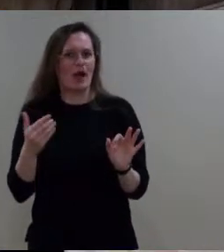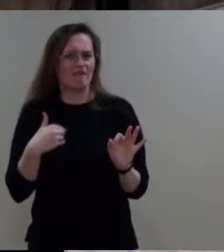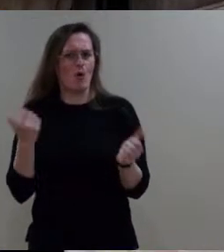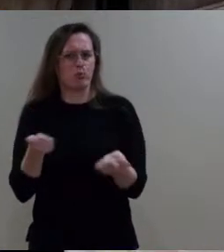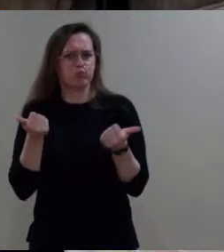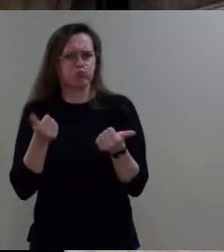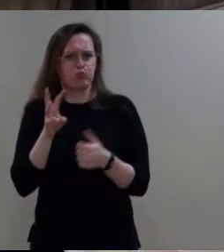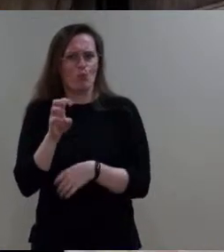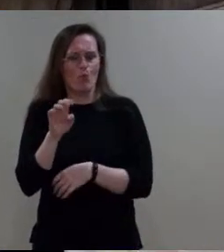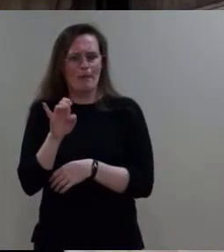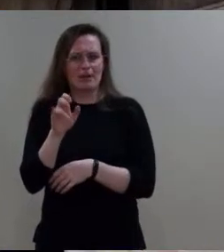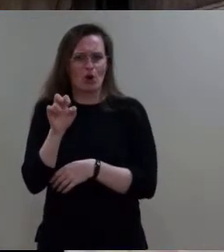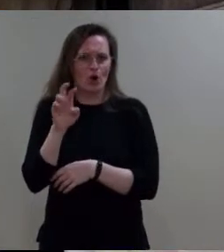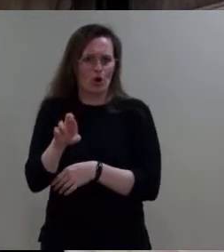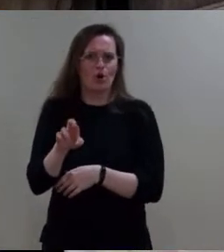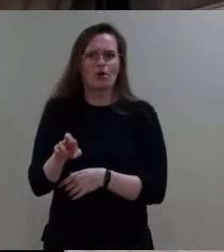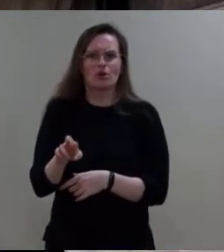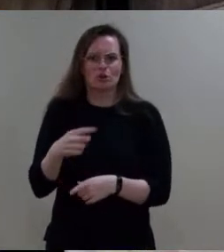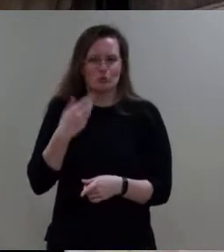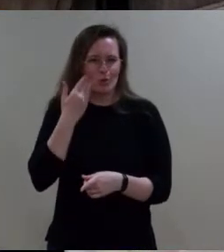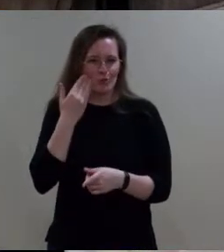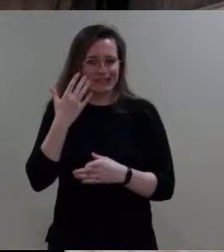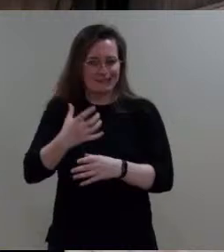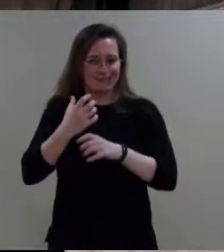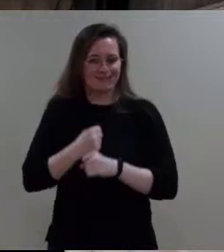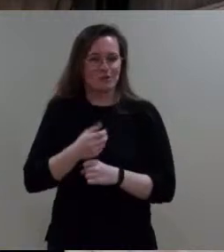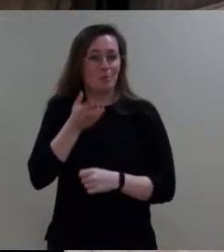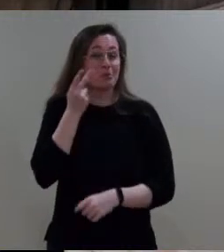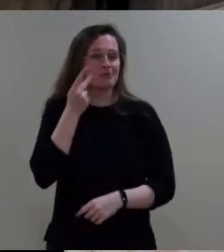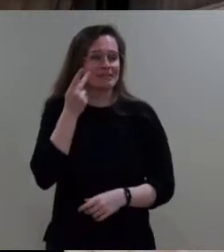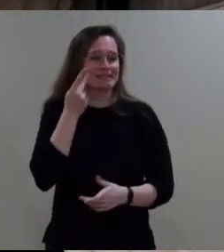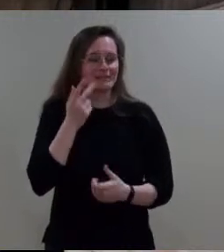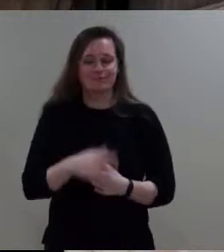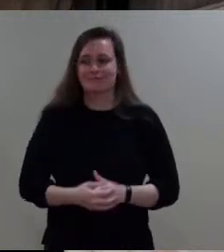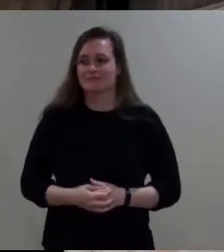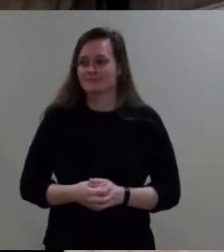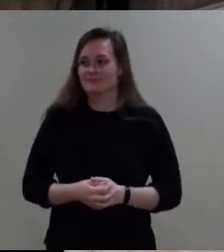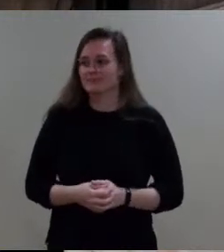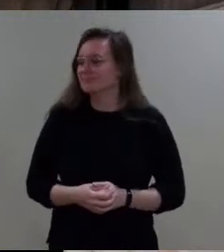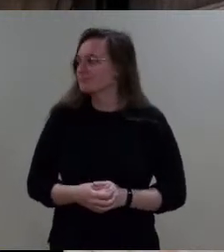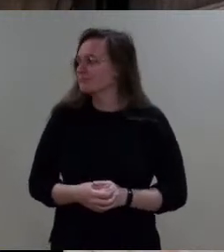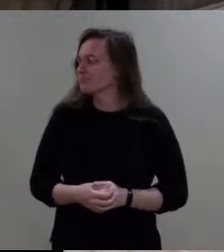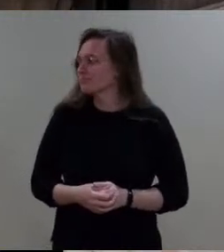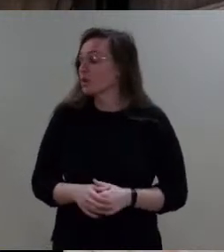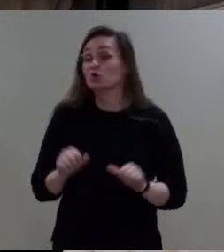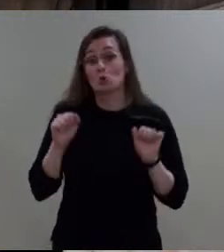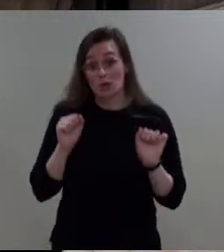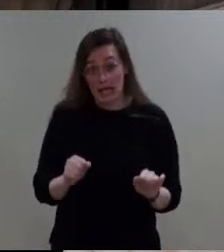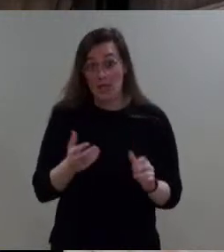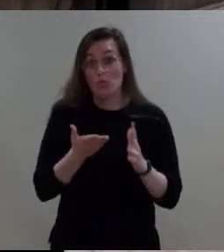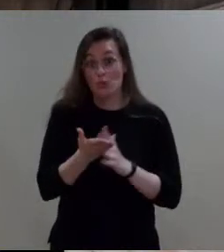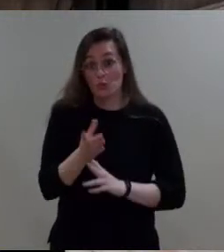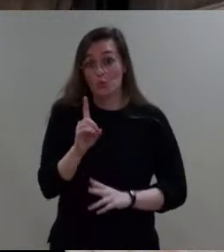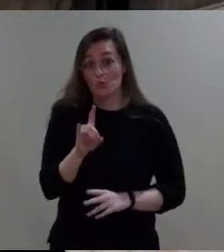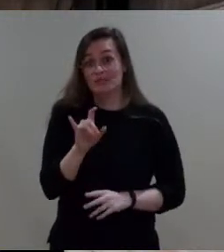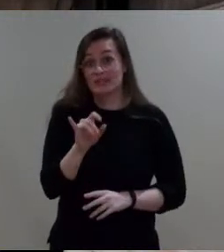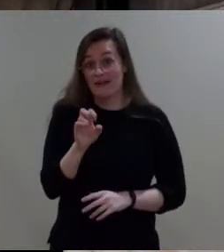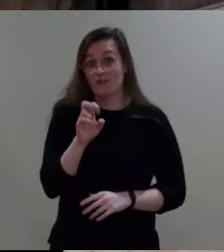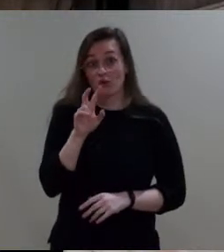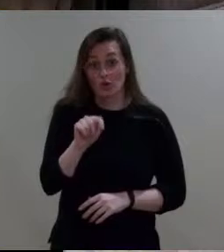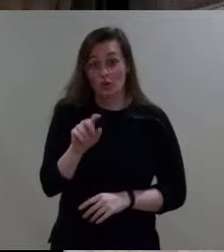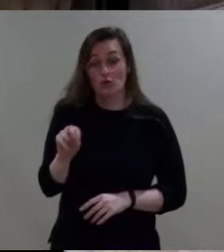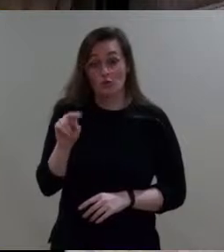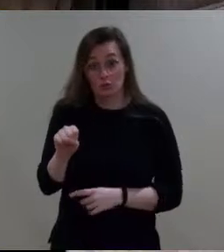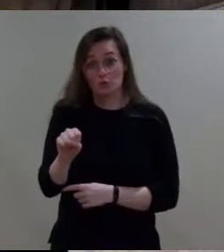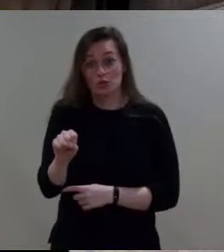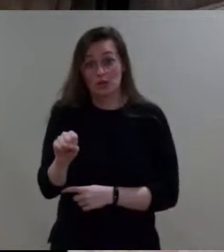it, so we'll see now where that goes, so, yeah. so you can actually get the designation through this Divert Nova Scotia? Yep, they have to approve it